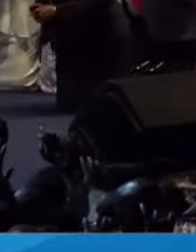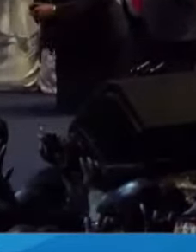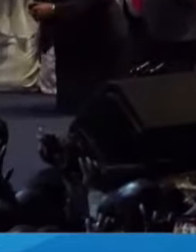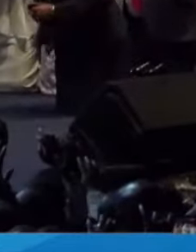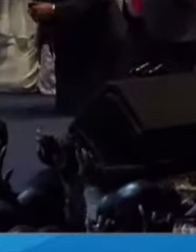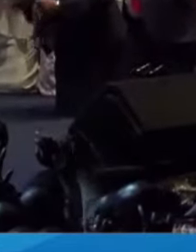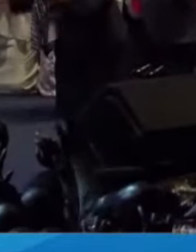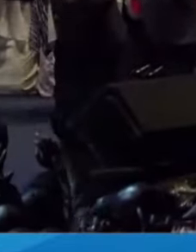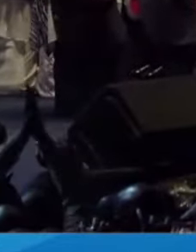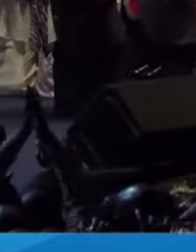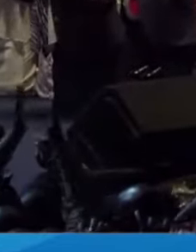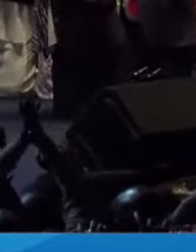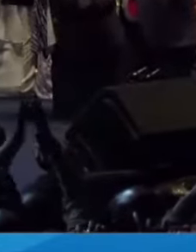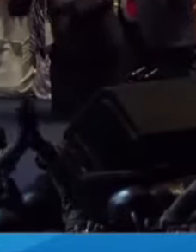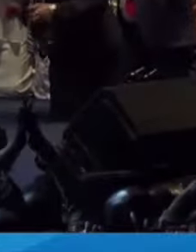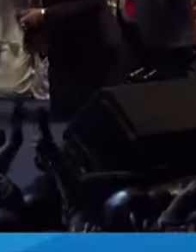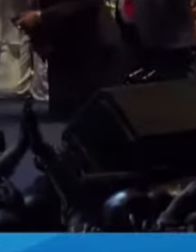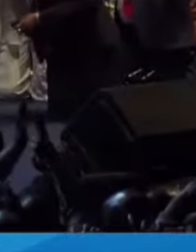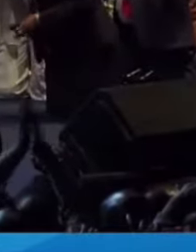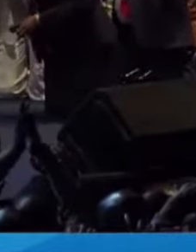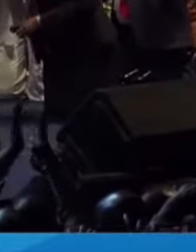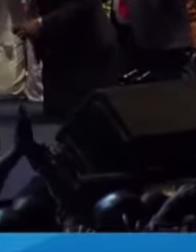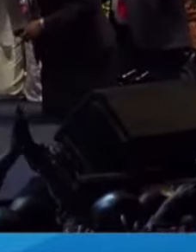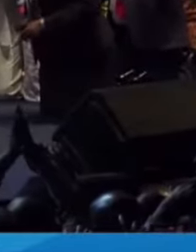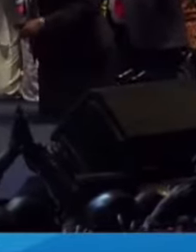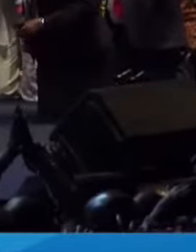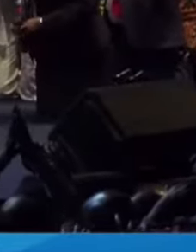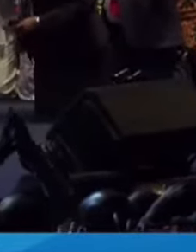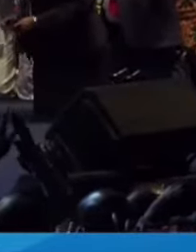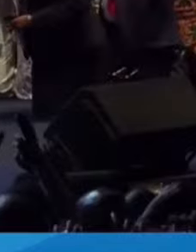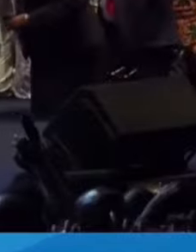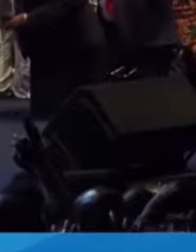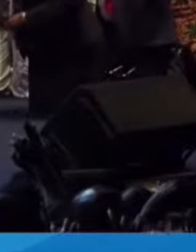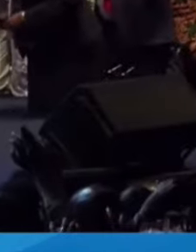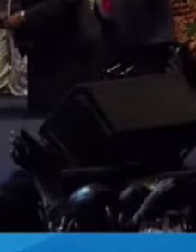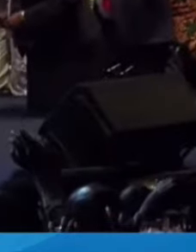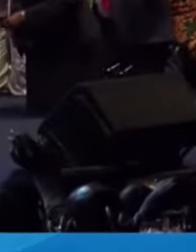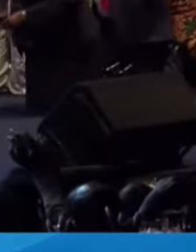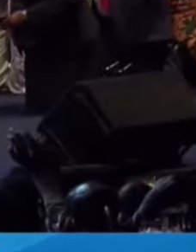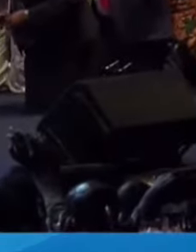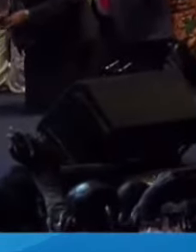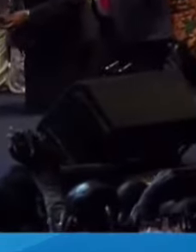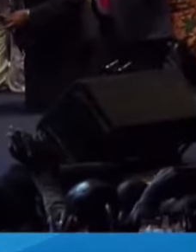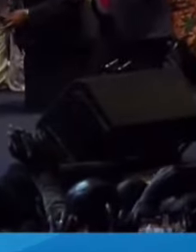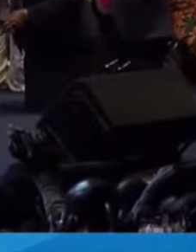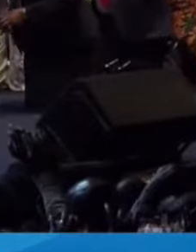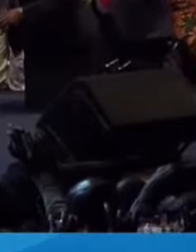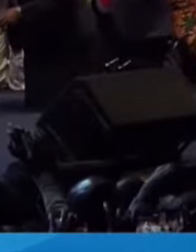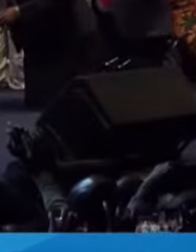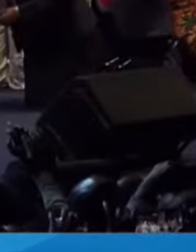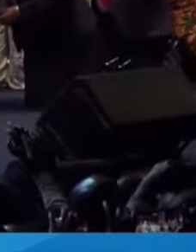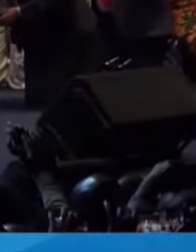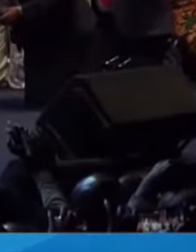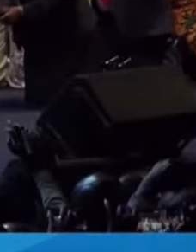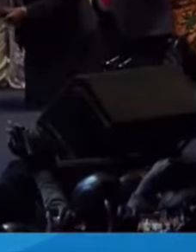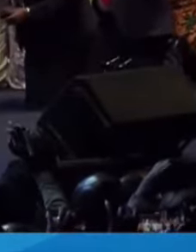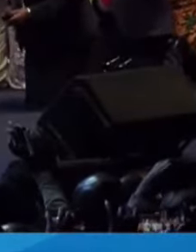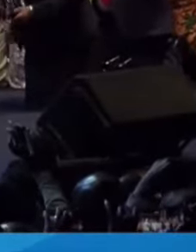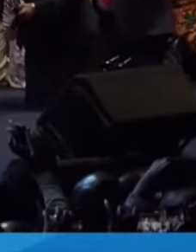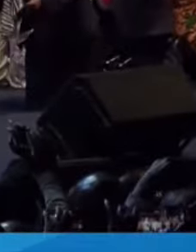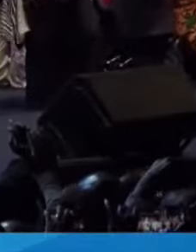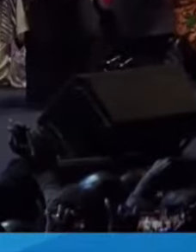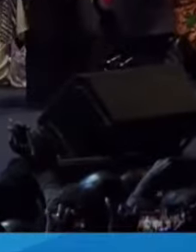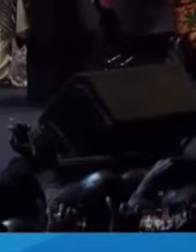prosper every decision they make will succeed and Lord